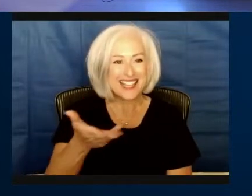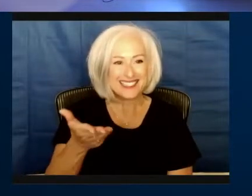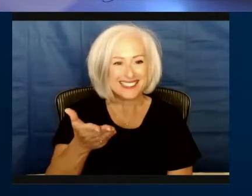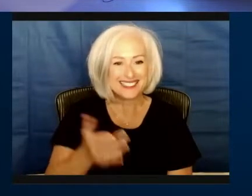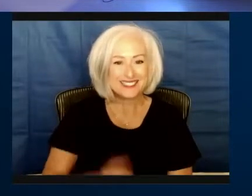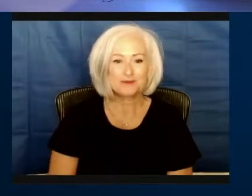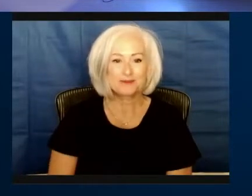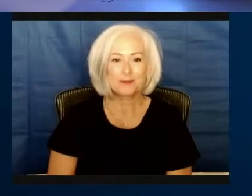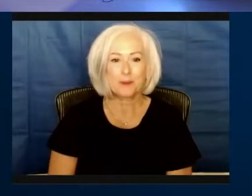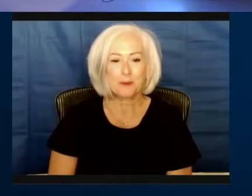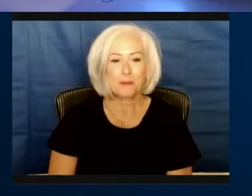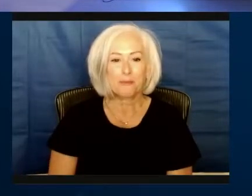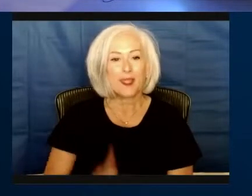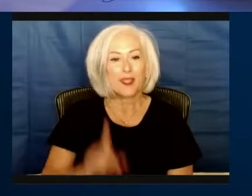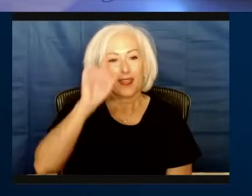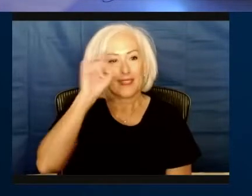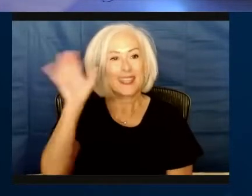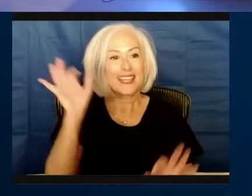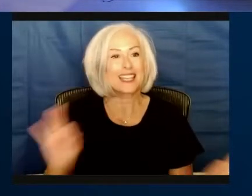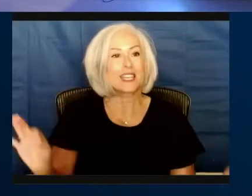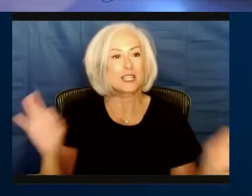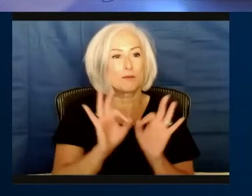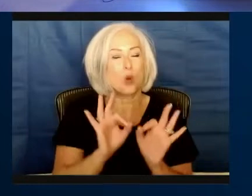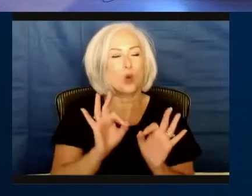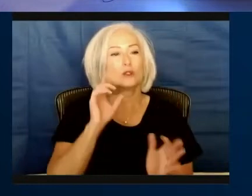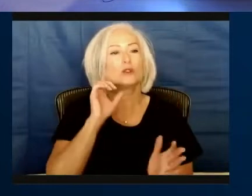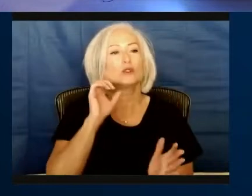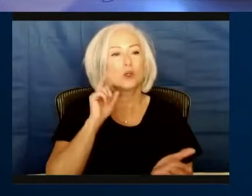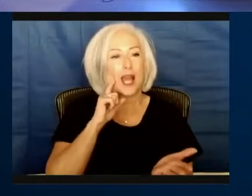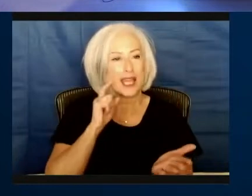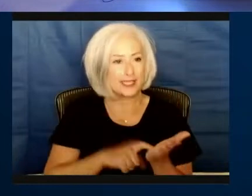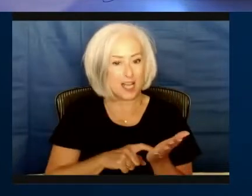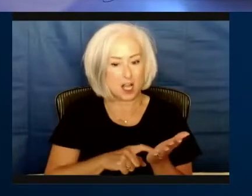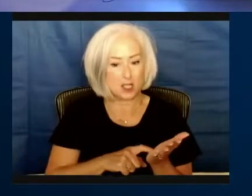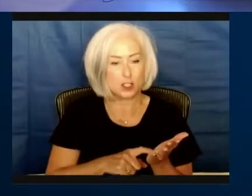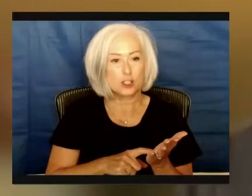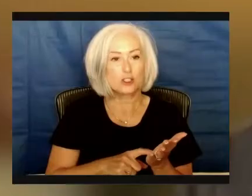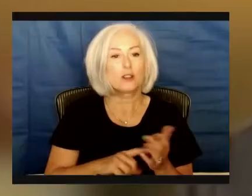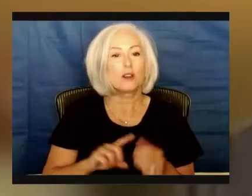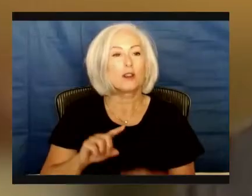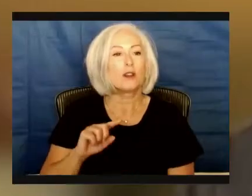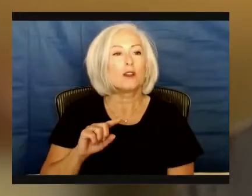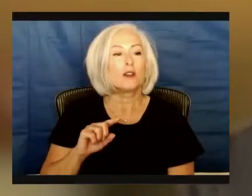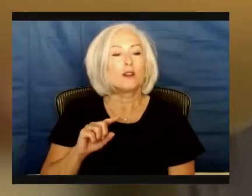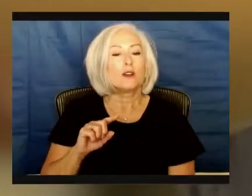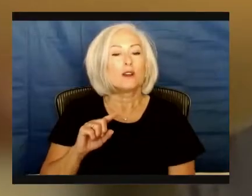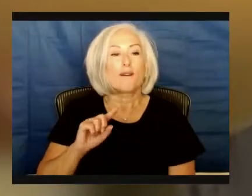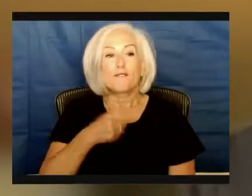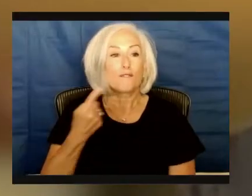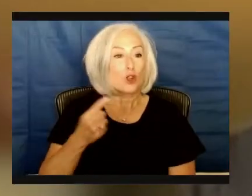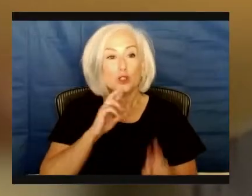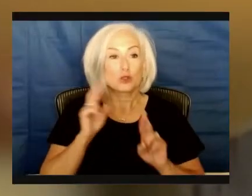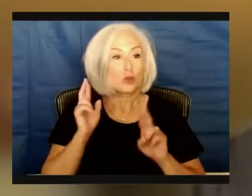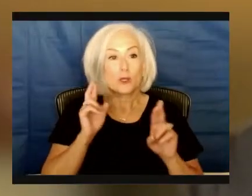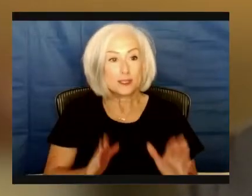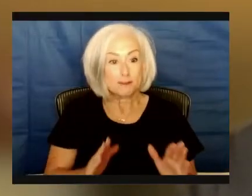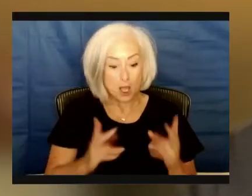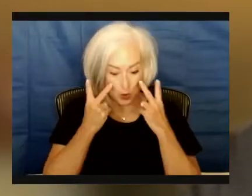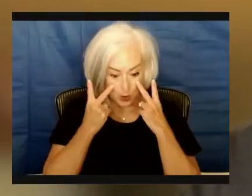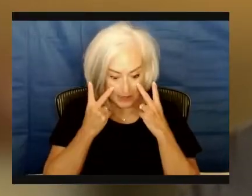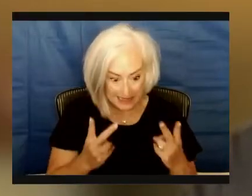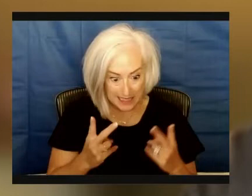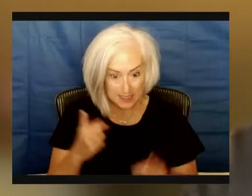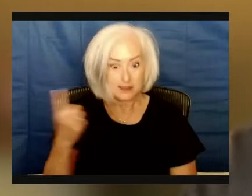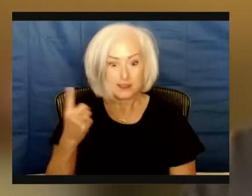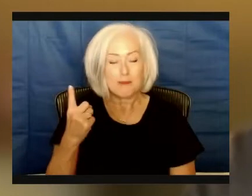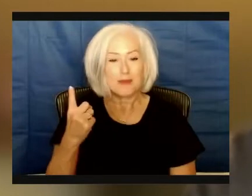I think it's very important to acknowledge that first responders on scenes at disasters like this will see things that they can't unsee. And so